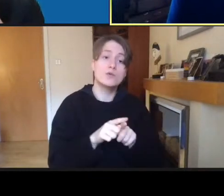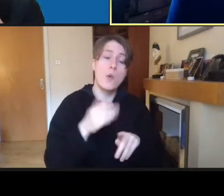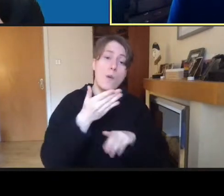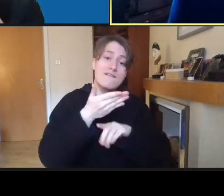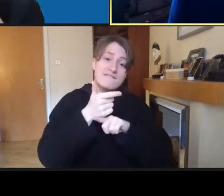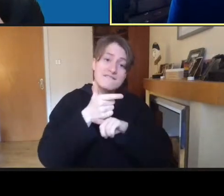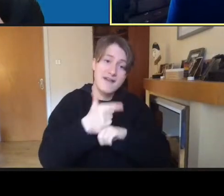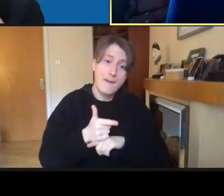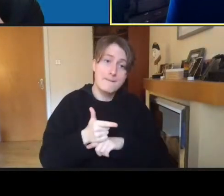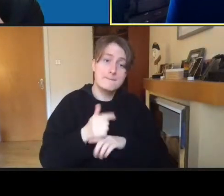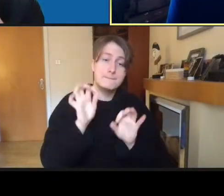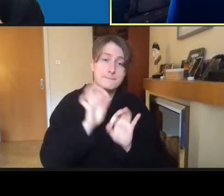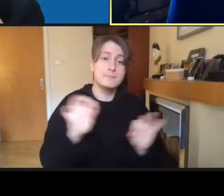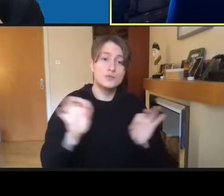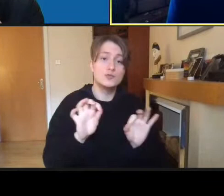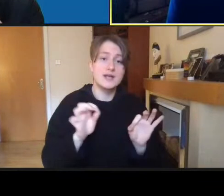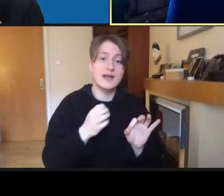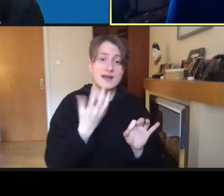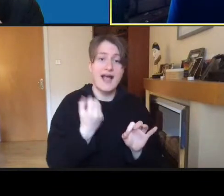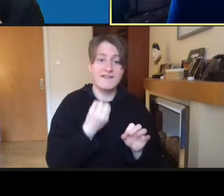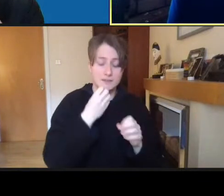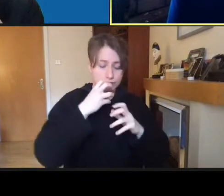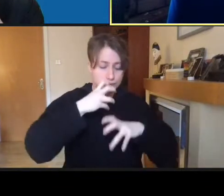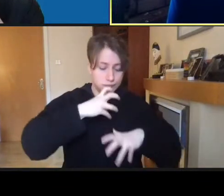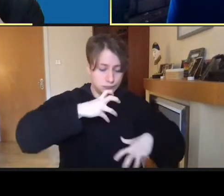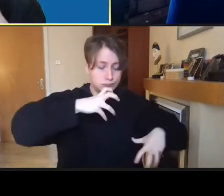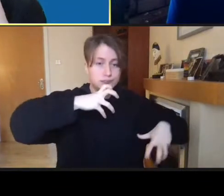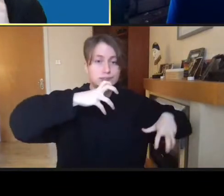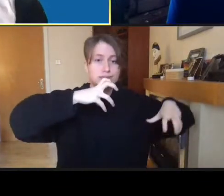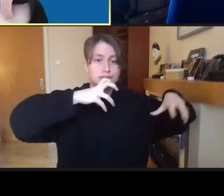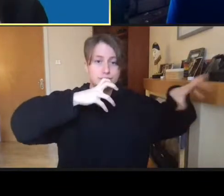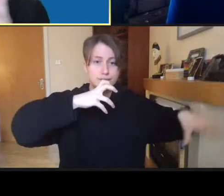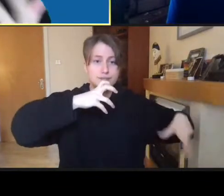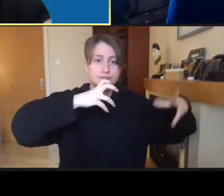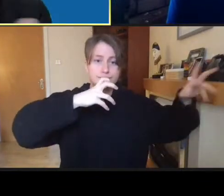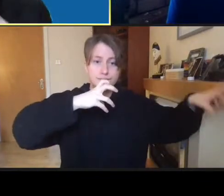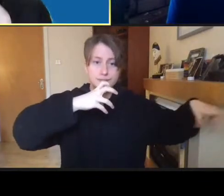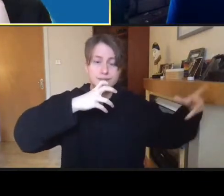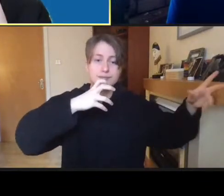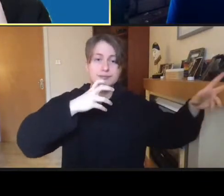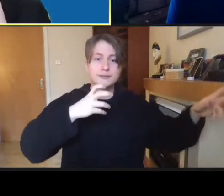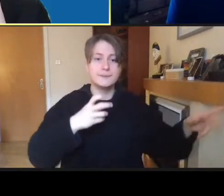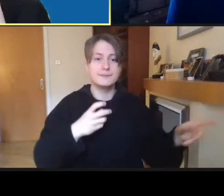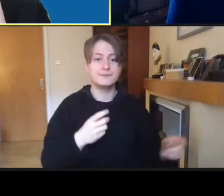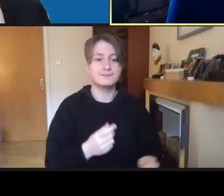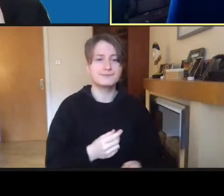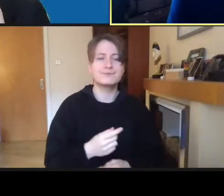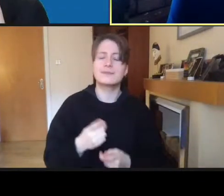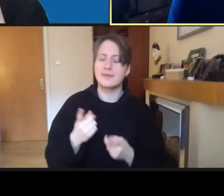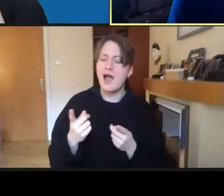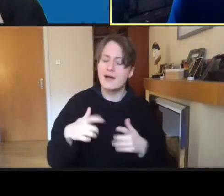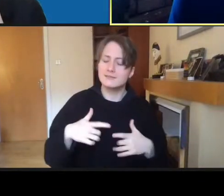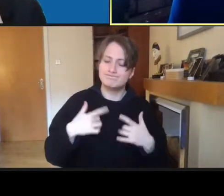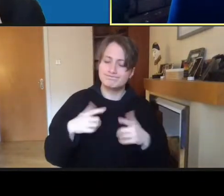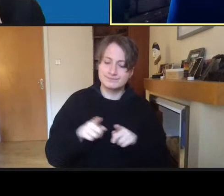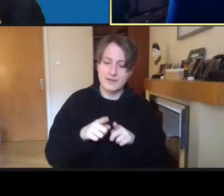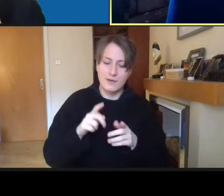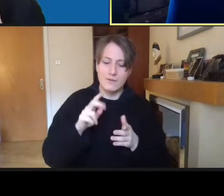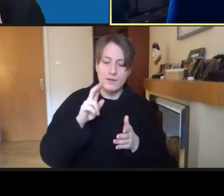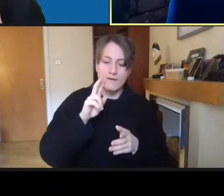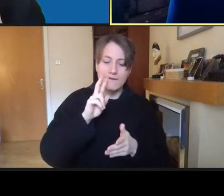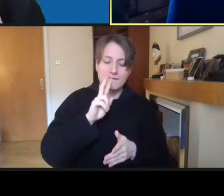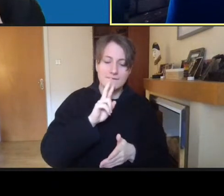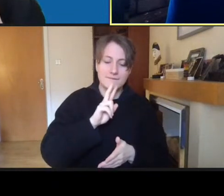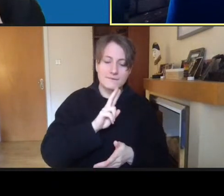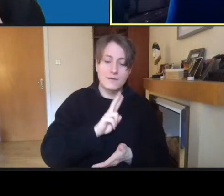through the air, blowing air through the horn sound. It's like a kind of extending the vocabulary of the instrument. Absolutely. It's always